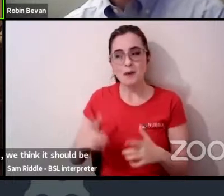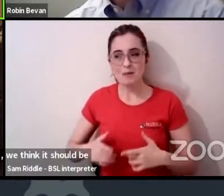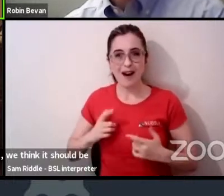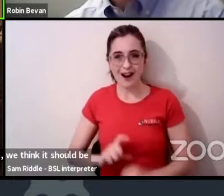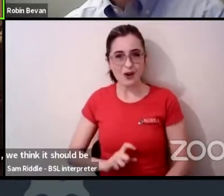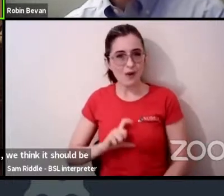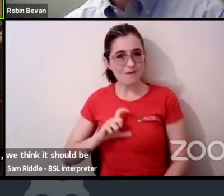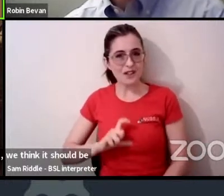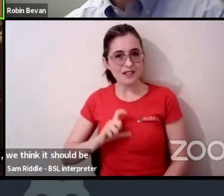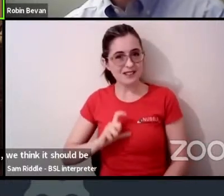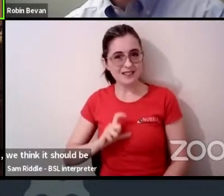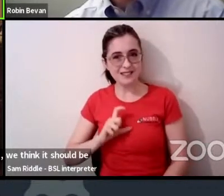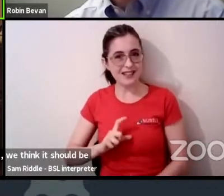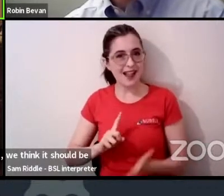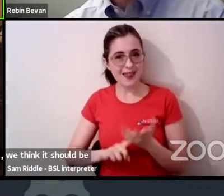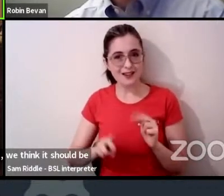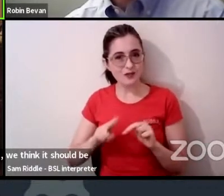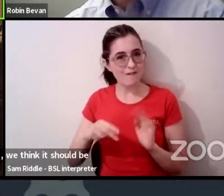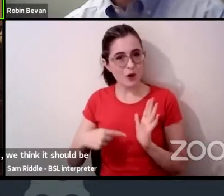because if